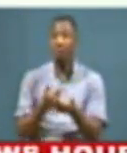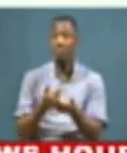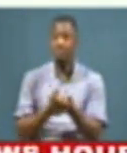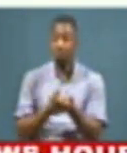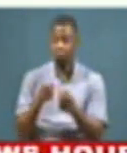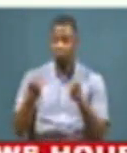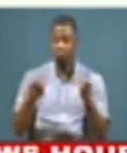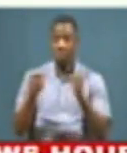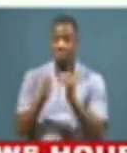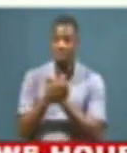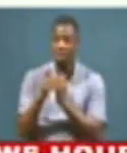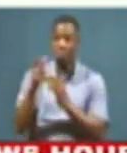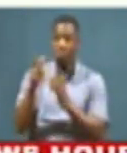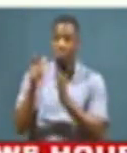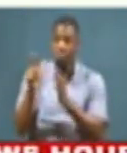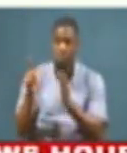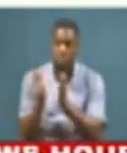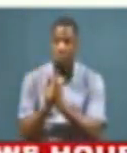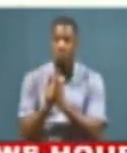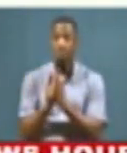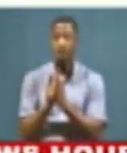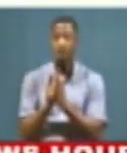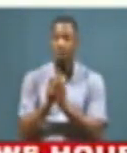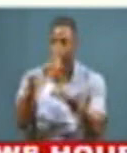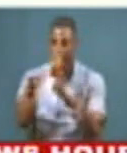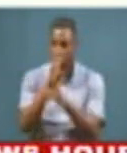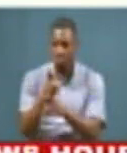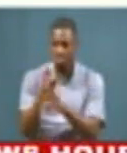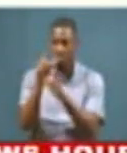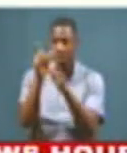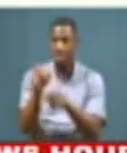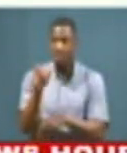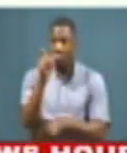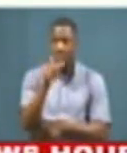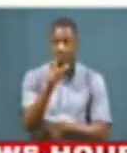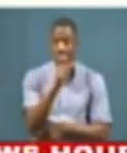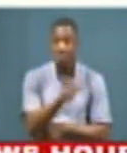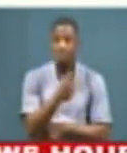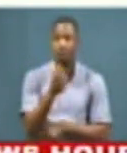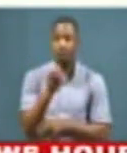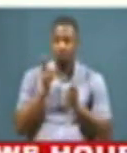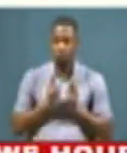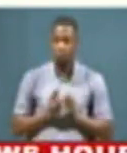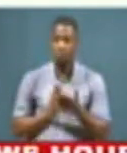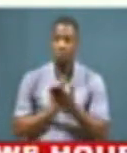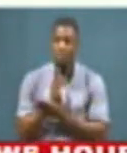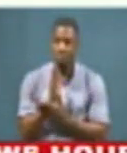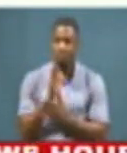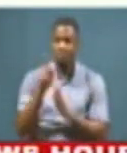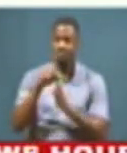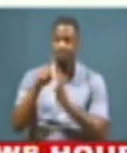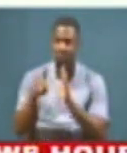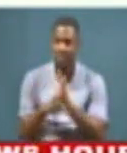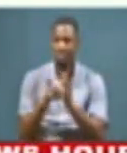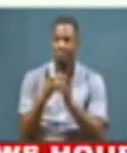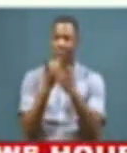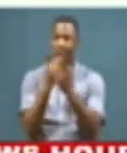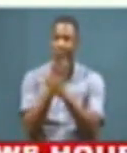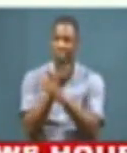governed according to the rule of law, respect for individual liberties, human rights and the principles of